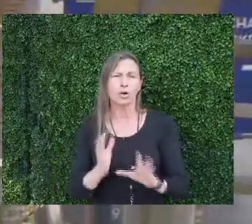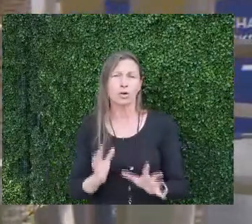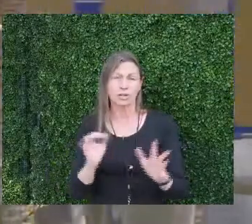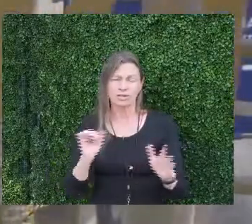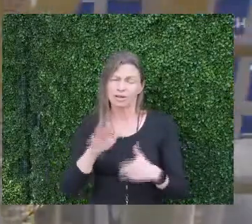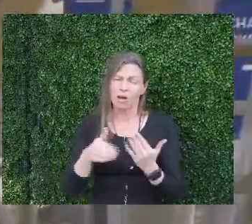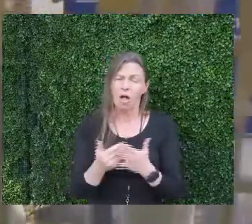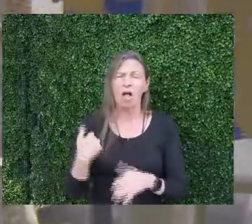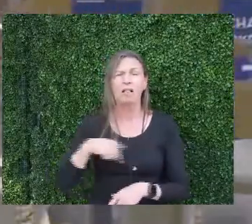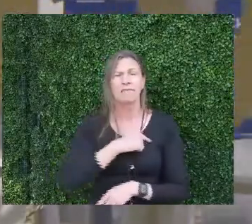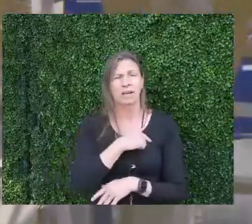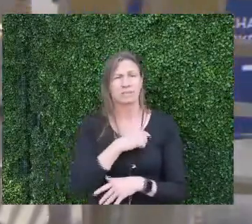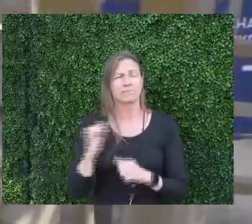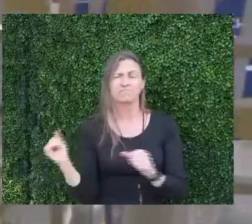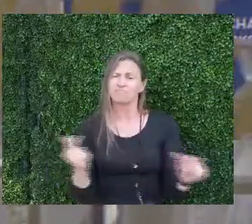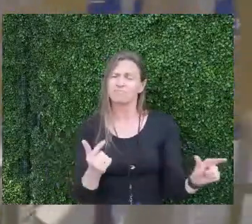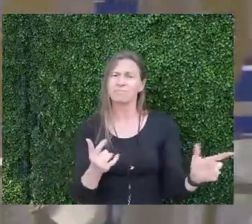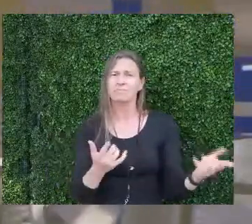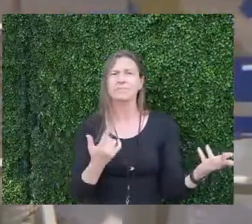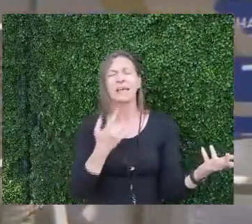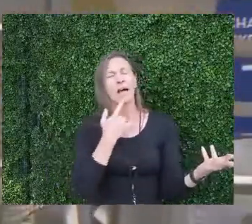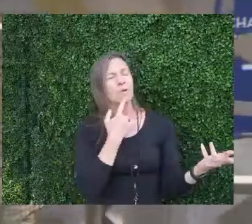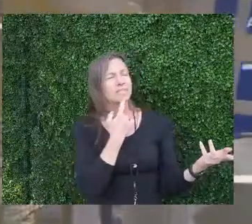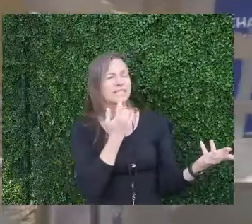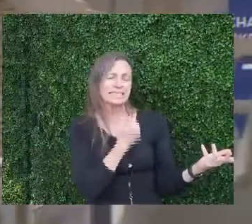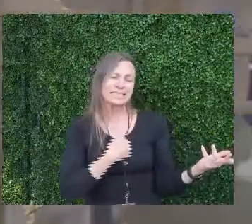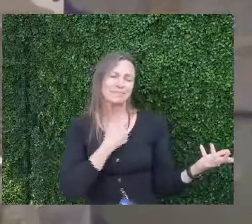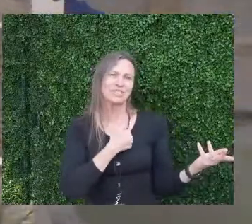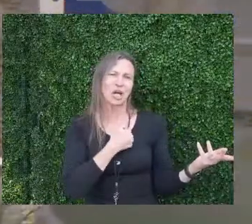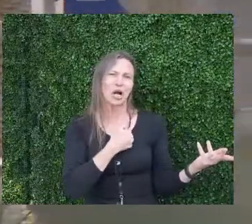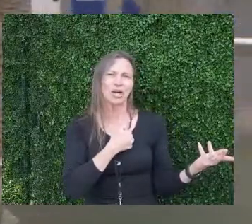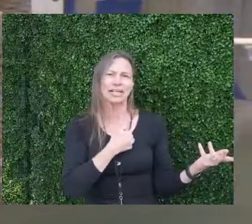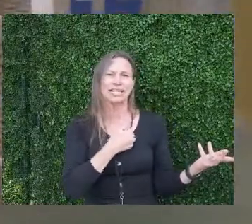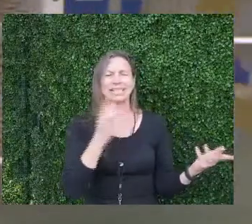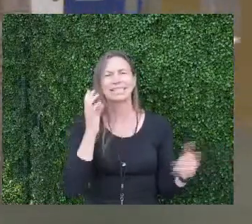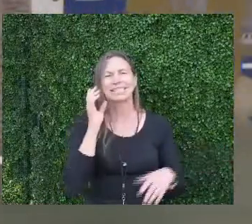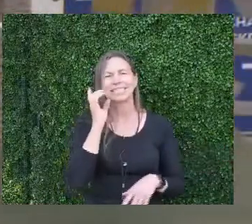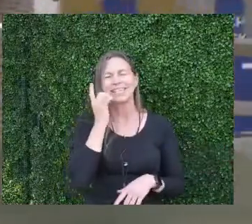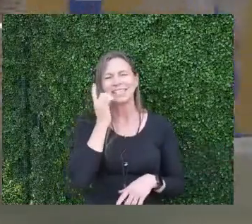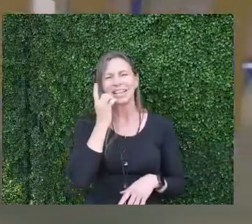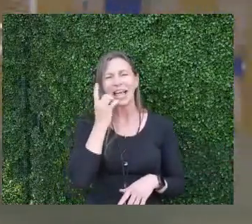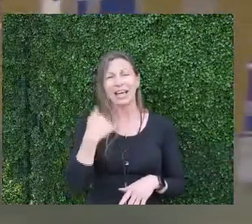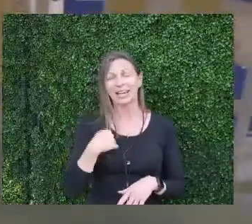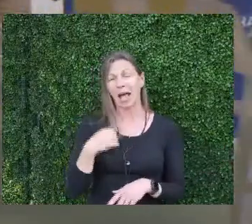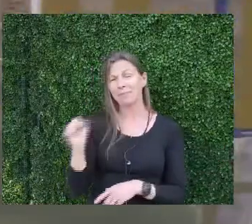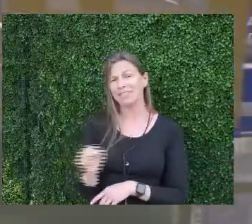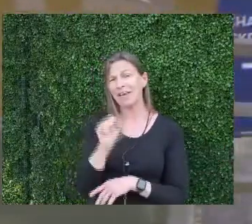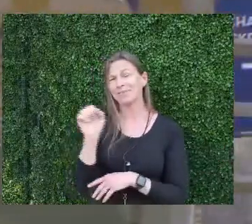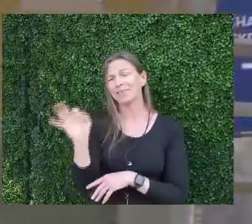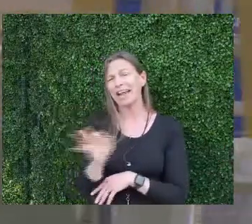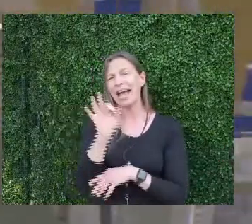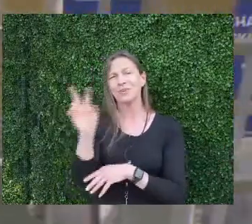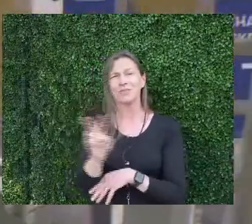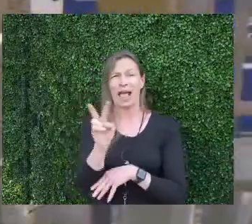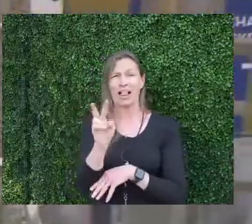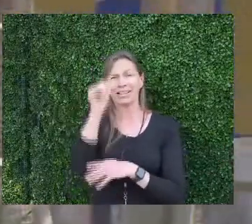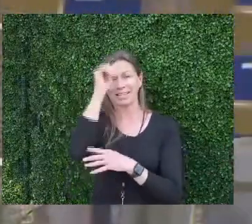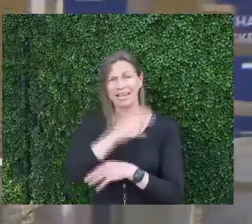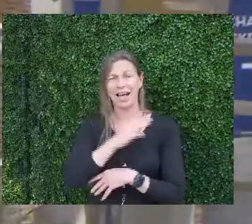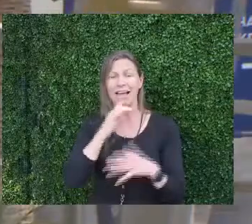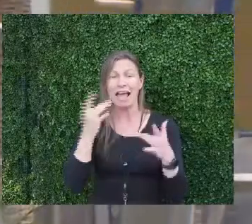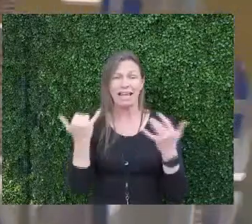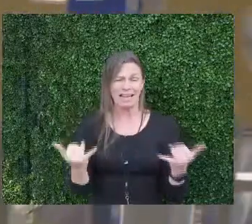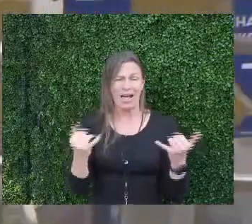say is, I am sorry, Disneyland. I am a San Fernando Valley guy. And now that we're open, I'm going to